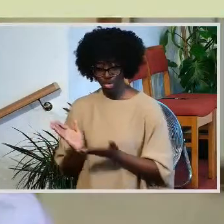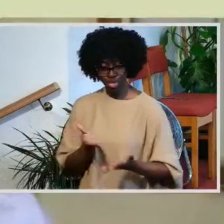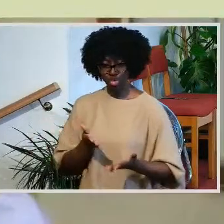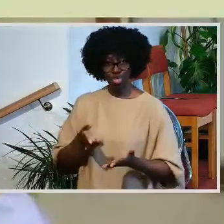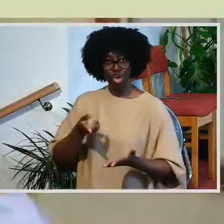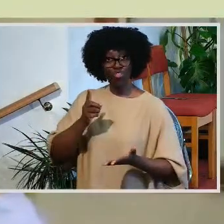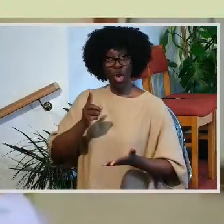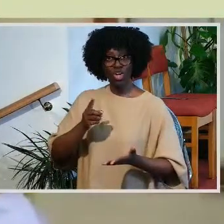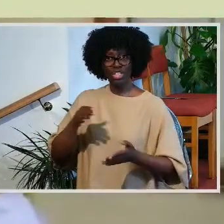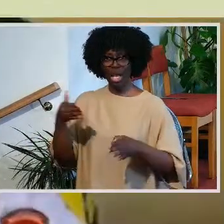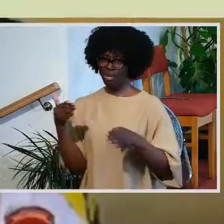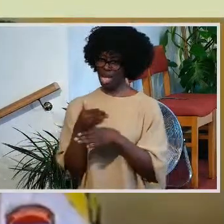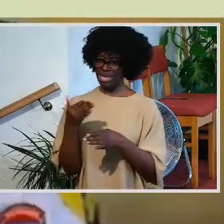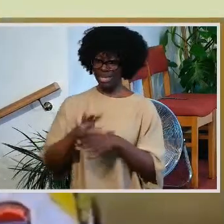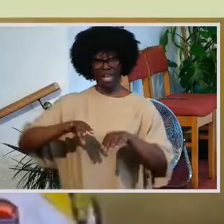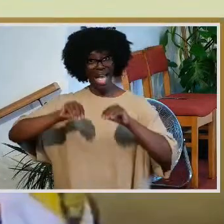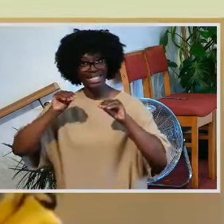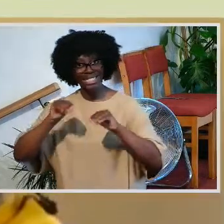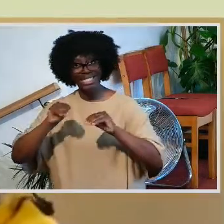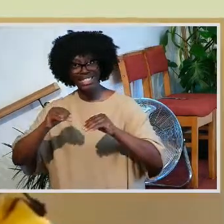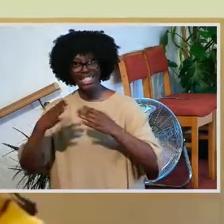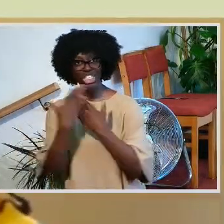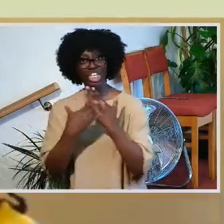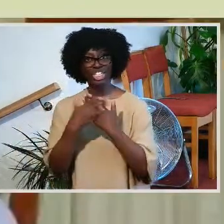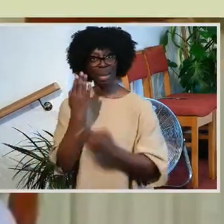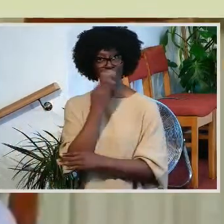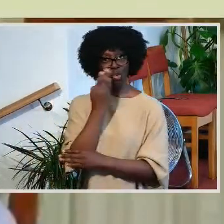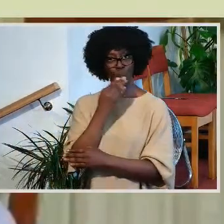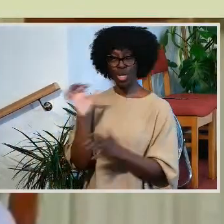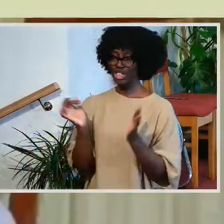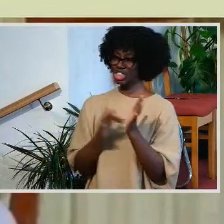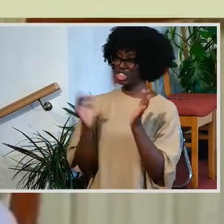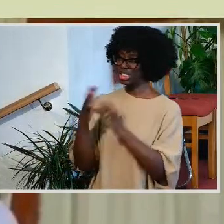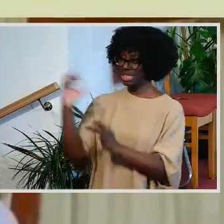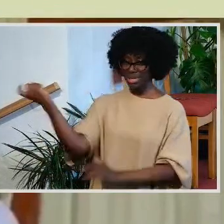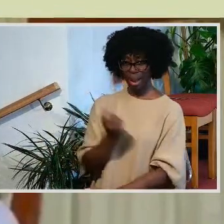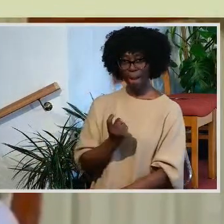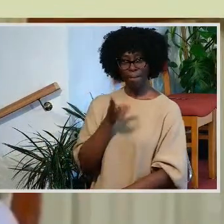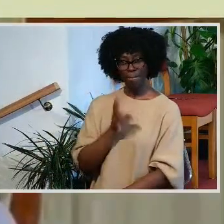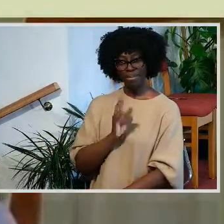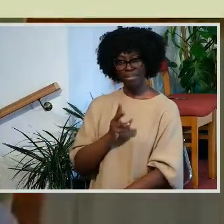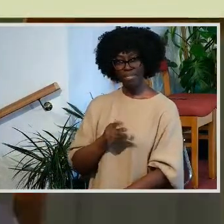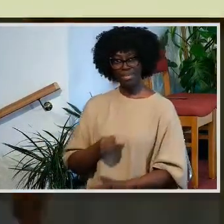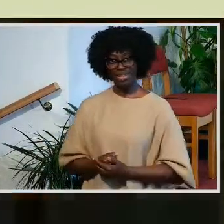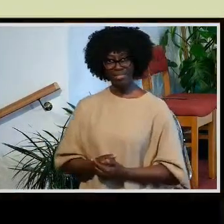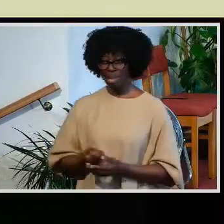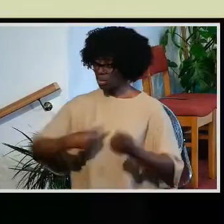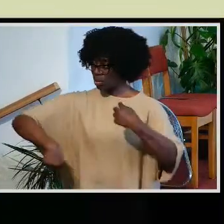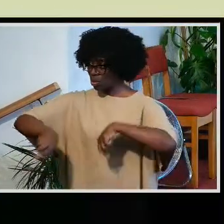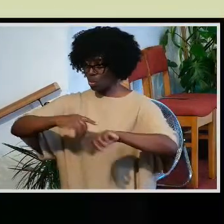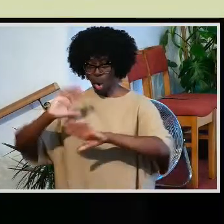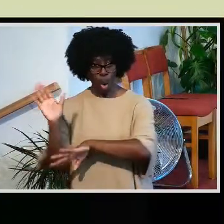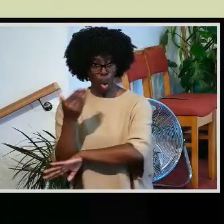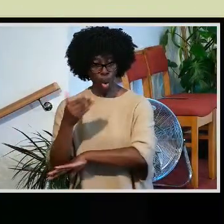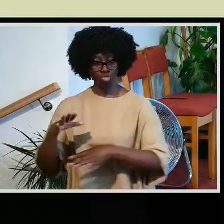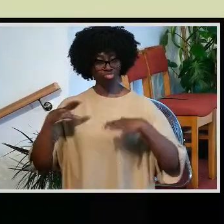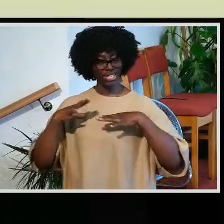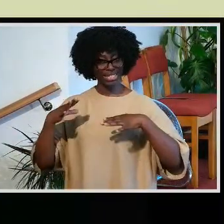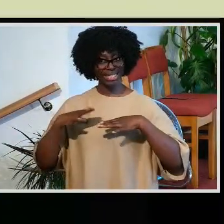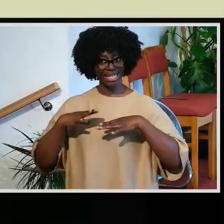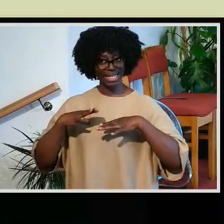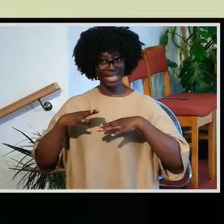guide and still teach Sabbath school. Jesus is coming again. May we all be ready.